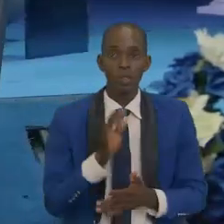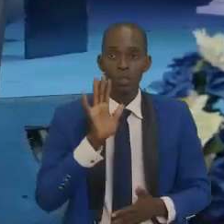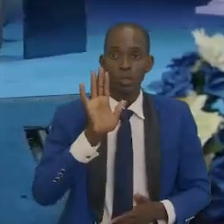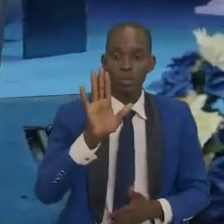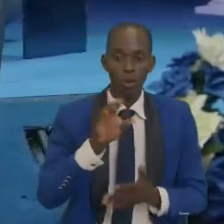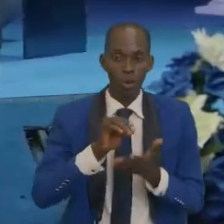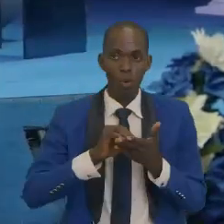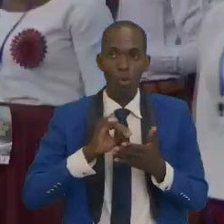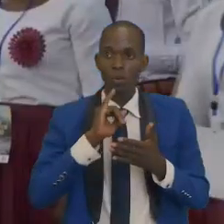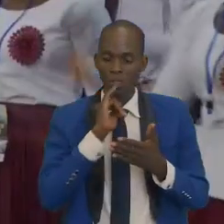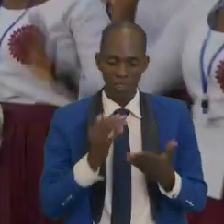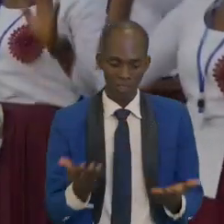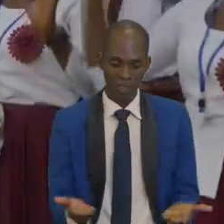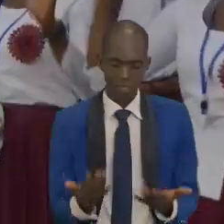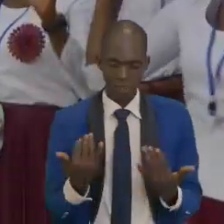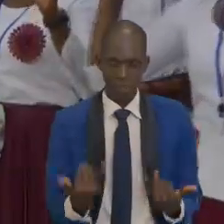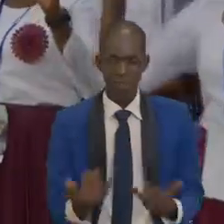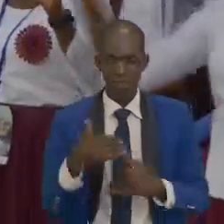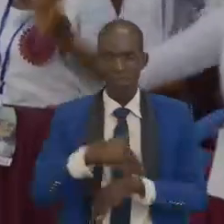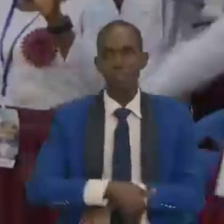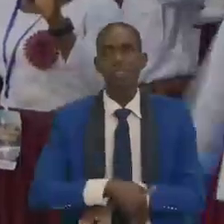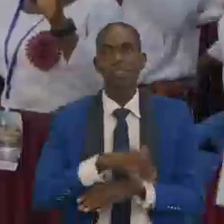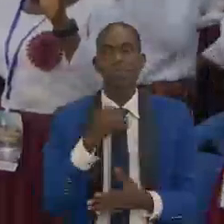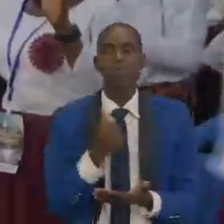is here tonight.